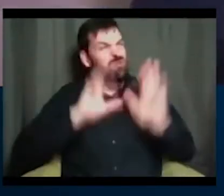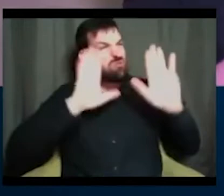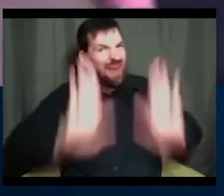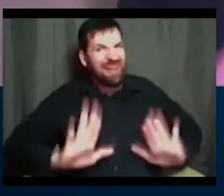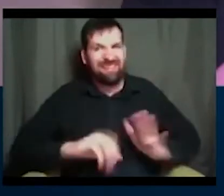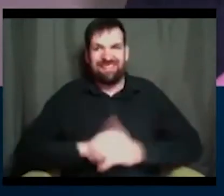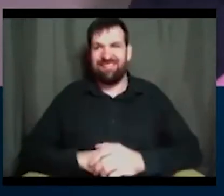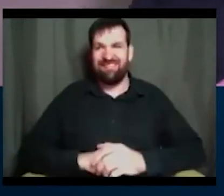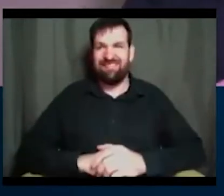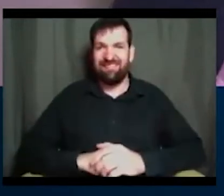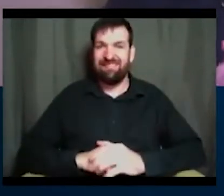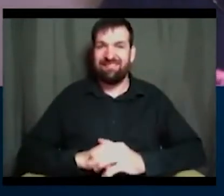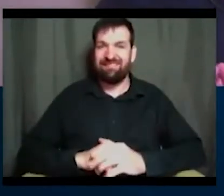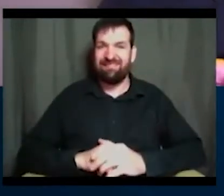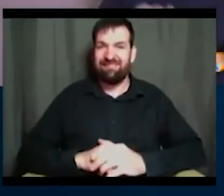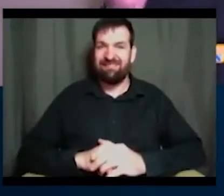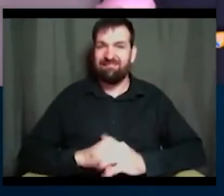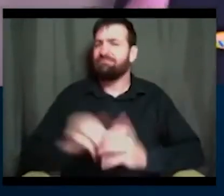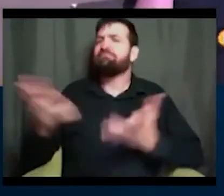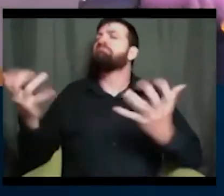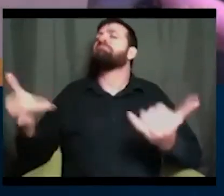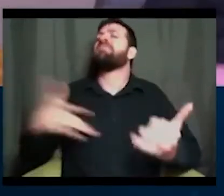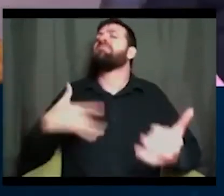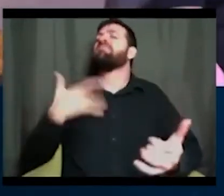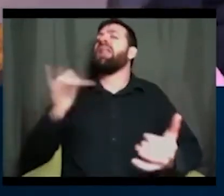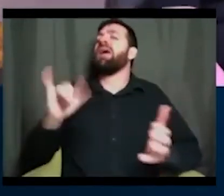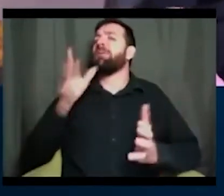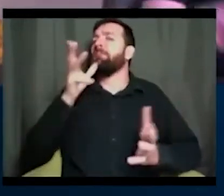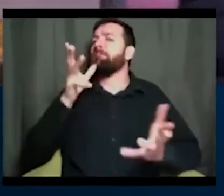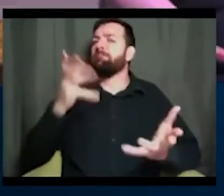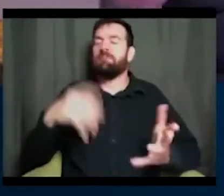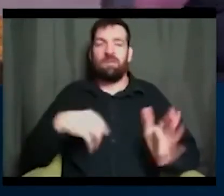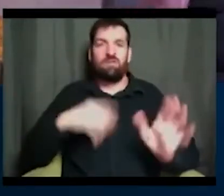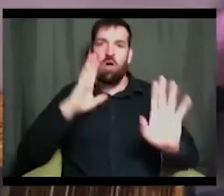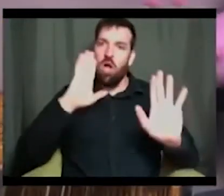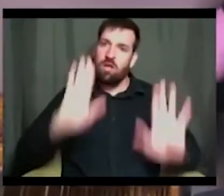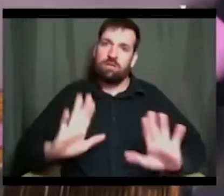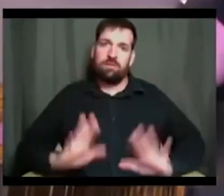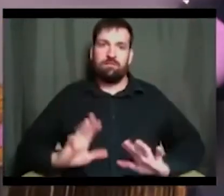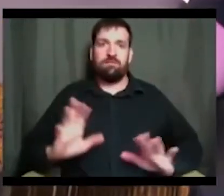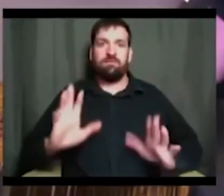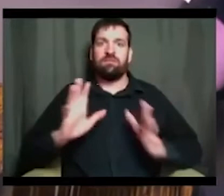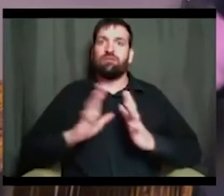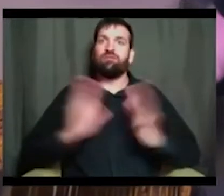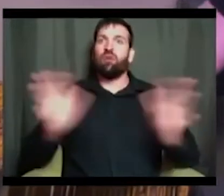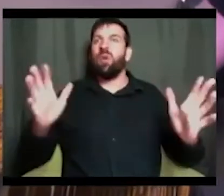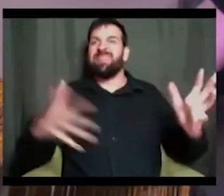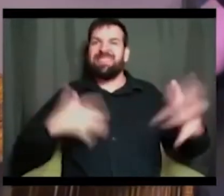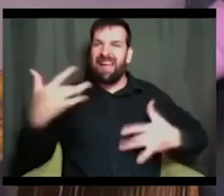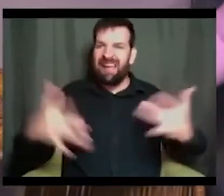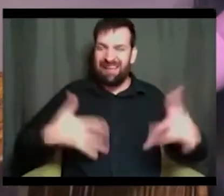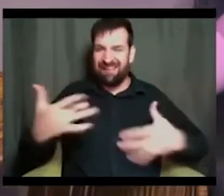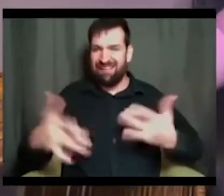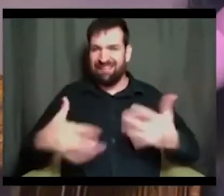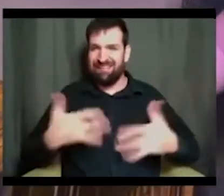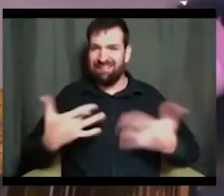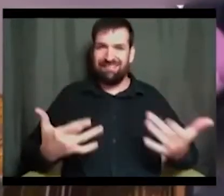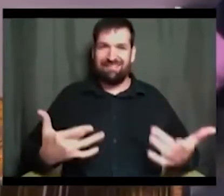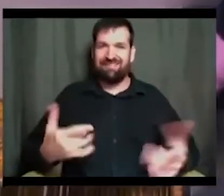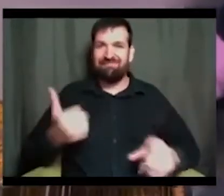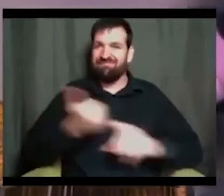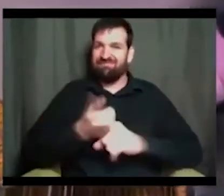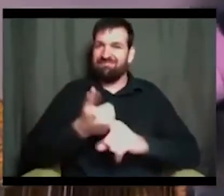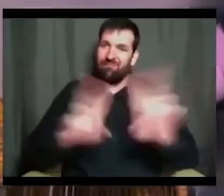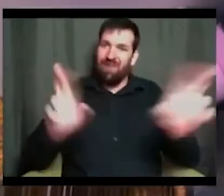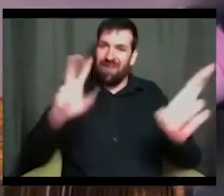Mom, what's this moment like for you? Oh, this is awesome. We're so excited to be able to have him ready for